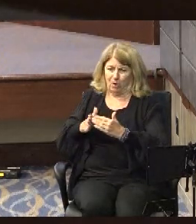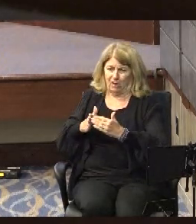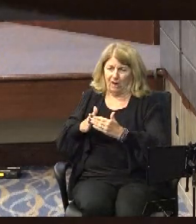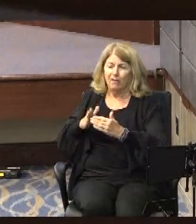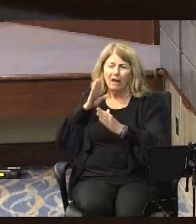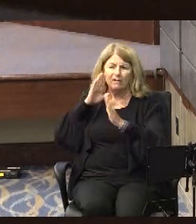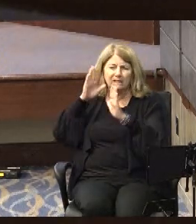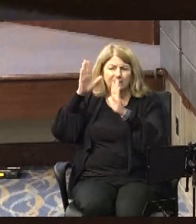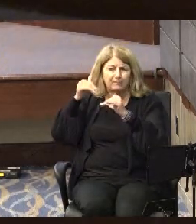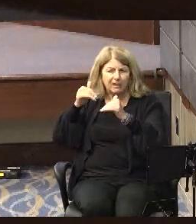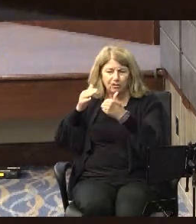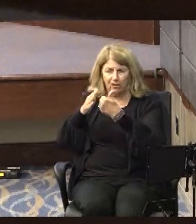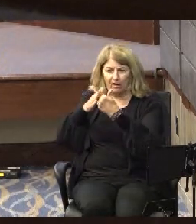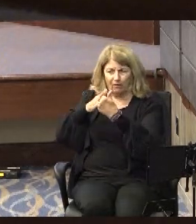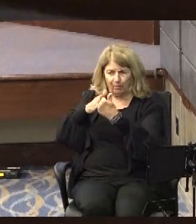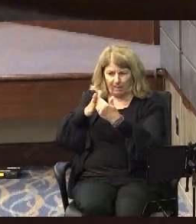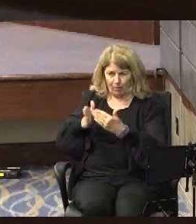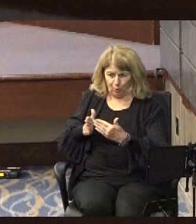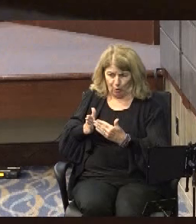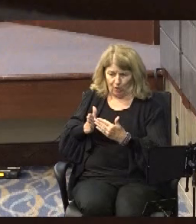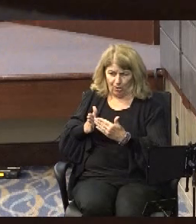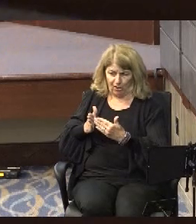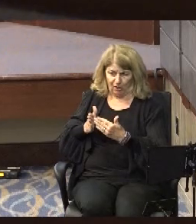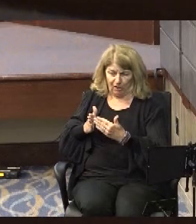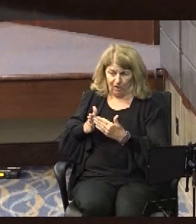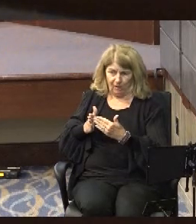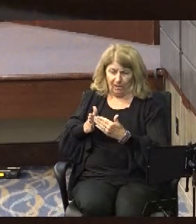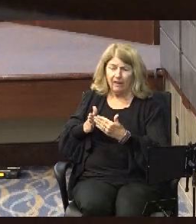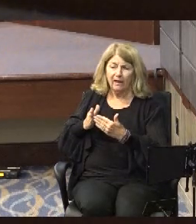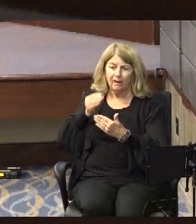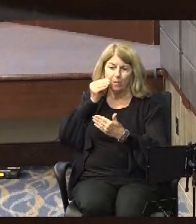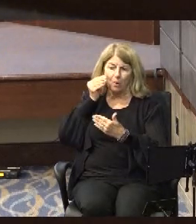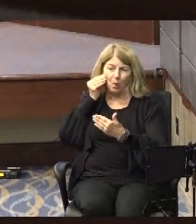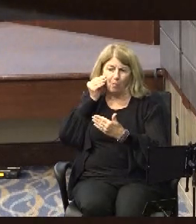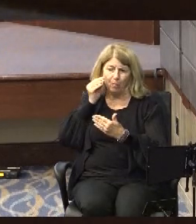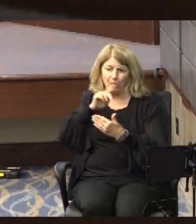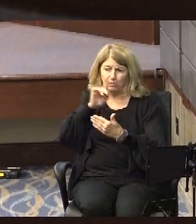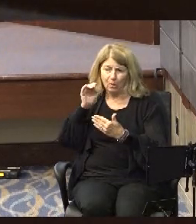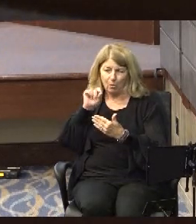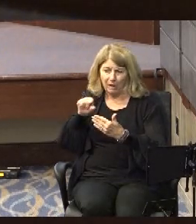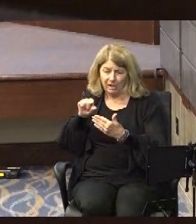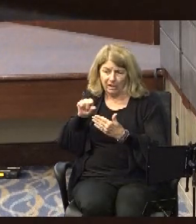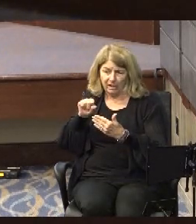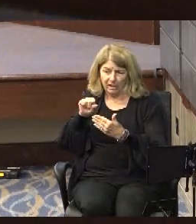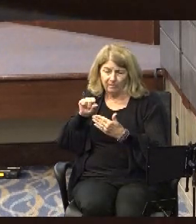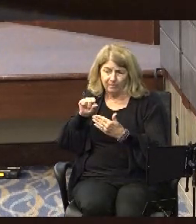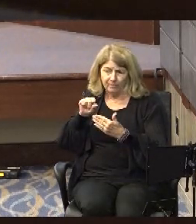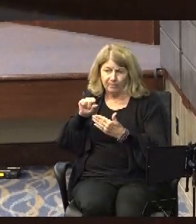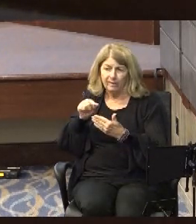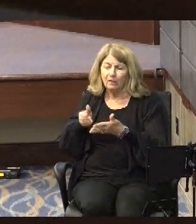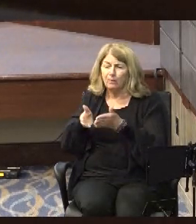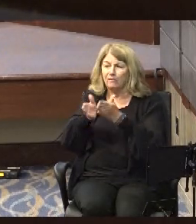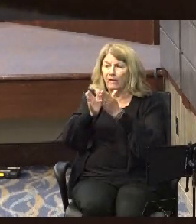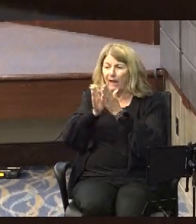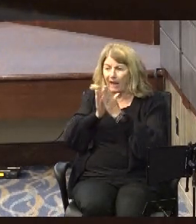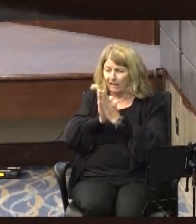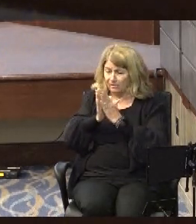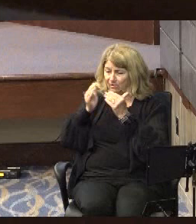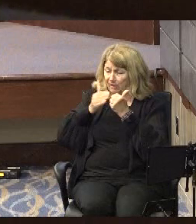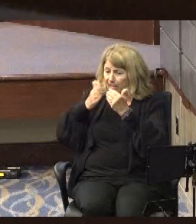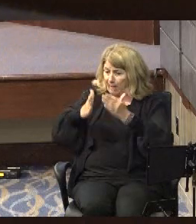a neighborhood in a single-family home zoning. So we've asked the adjacent neighbors to weigh in. They have weighed